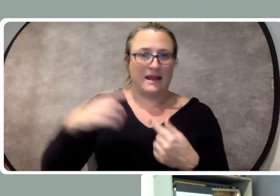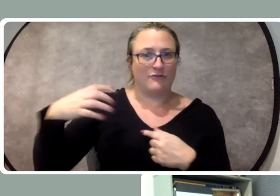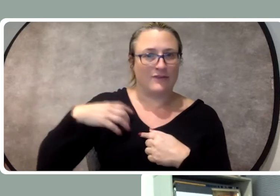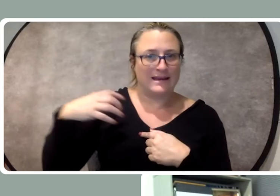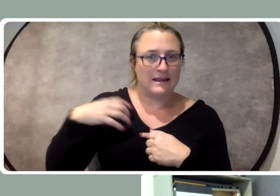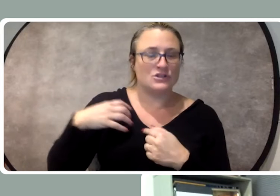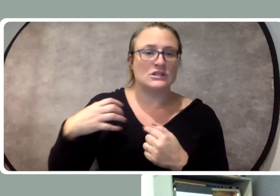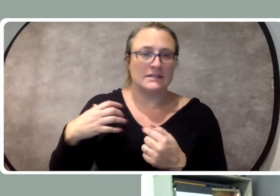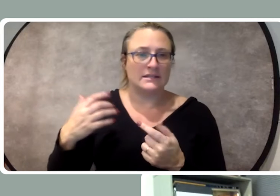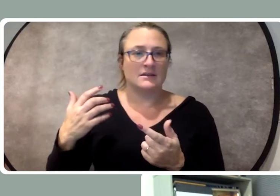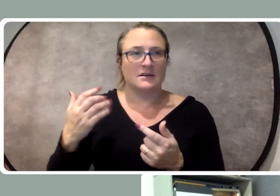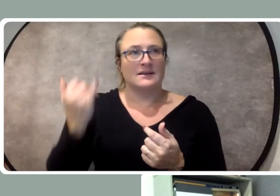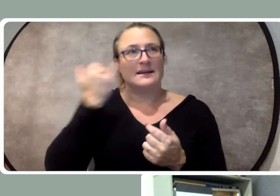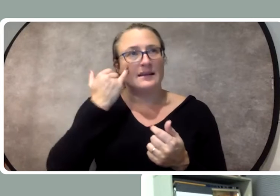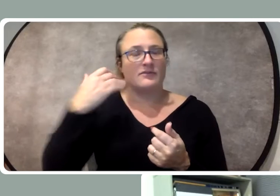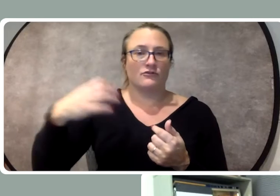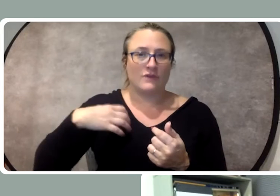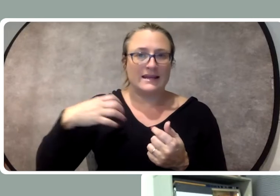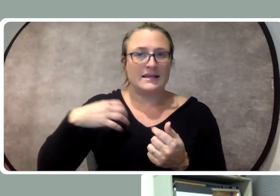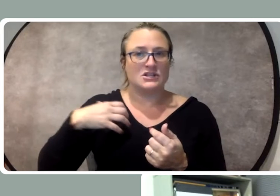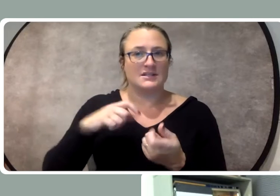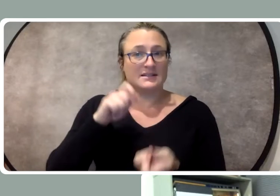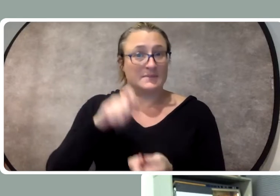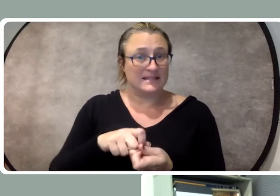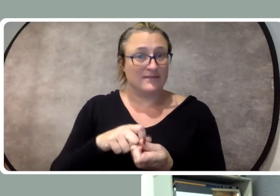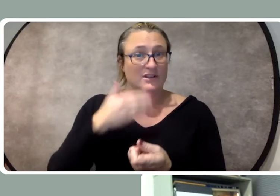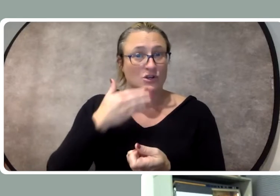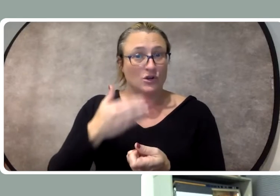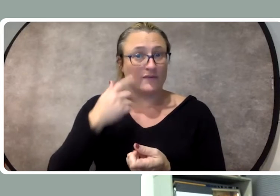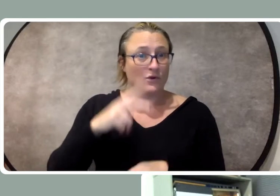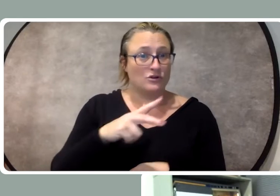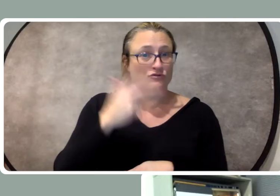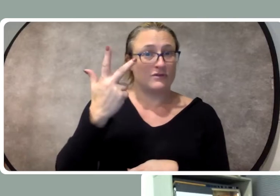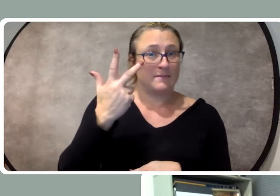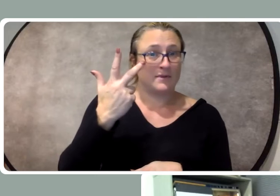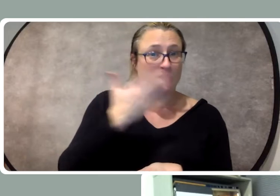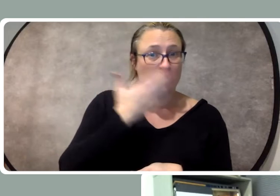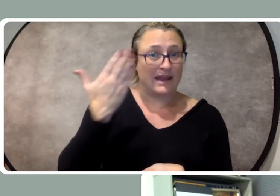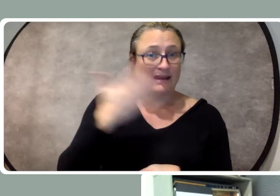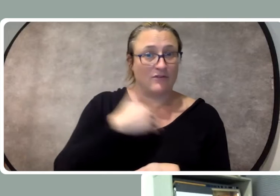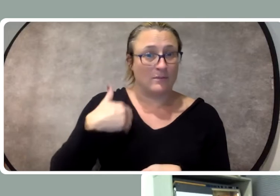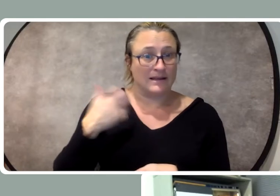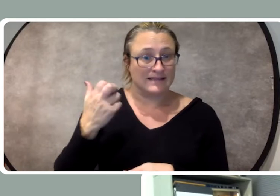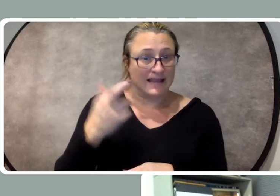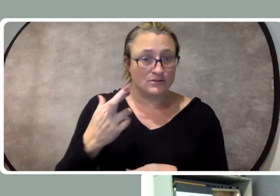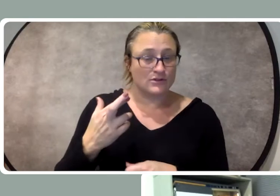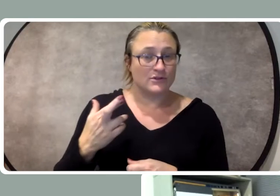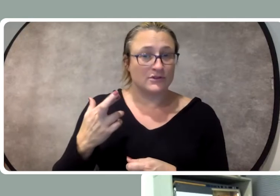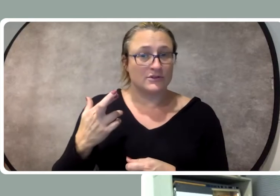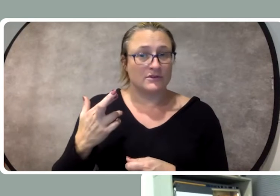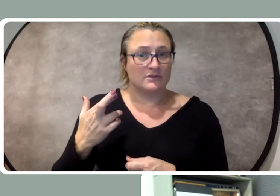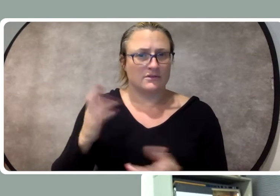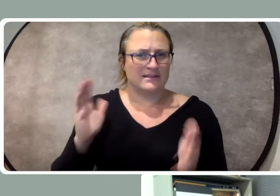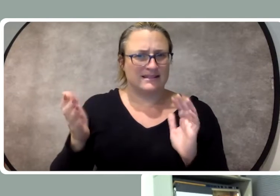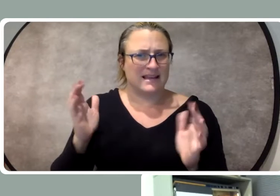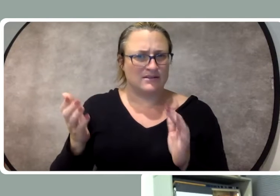asking whether radiation is specifically indicated for triple negative breast cancer, which it sounds like